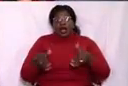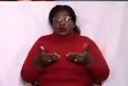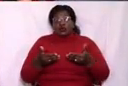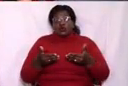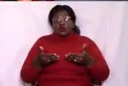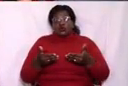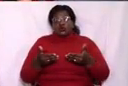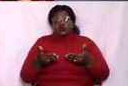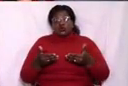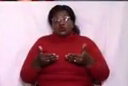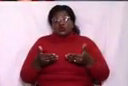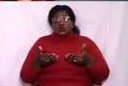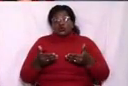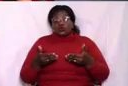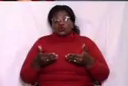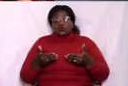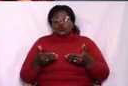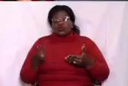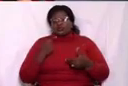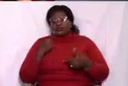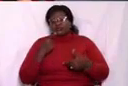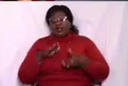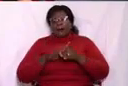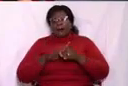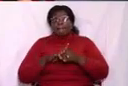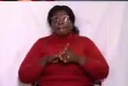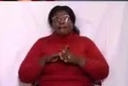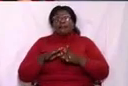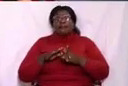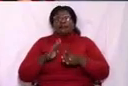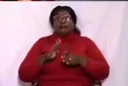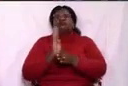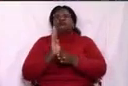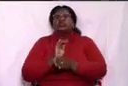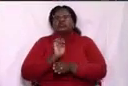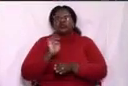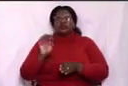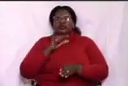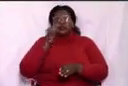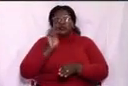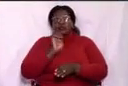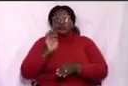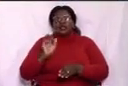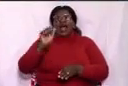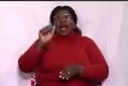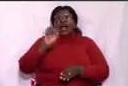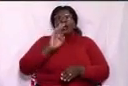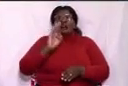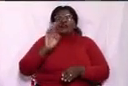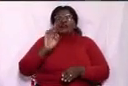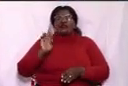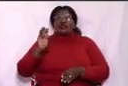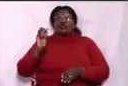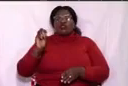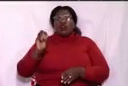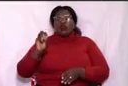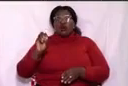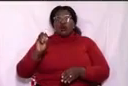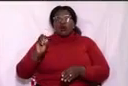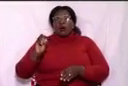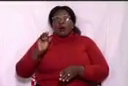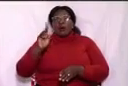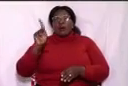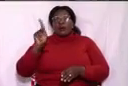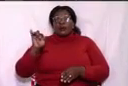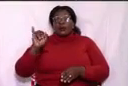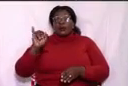call that kind of business that you do? Well, Afroprint is in the line of manufacturing, mm-hmm. as we